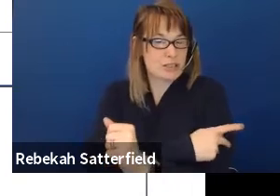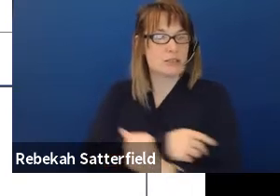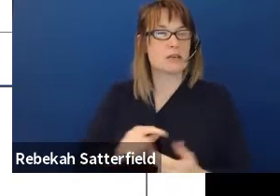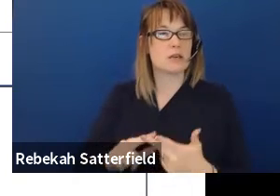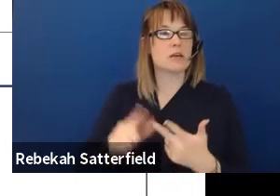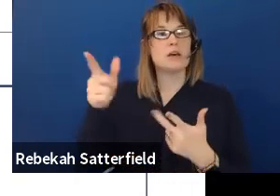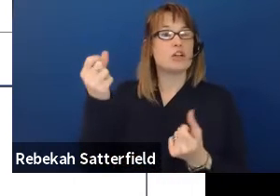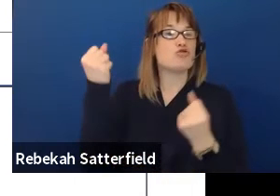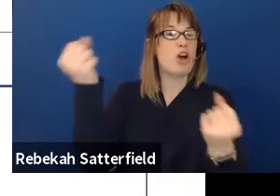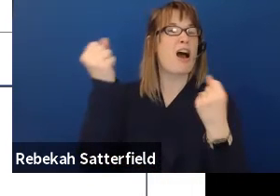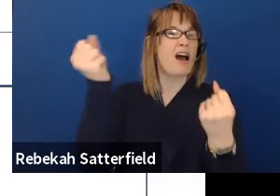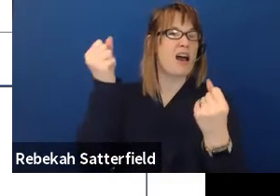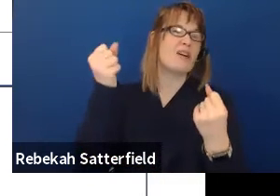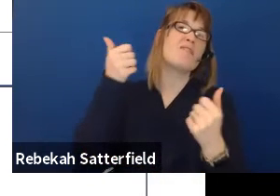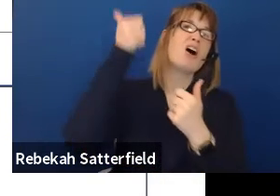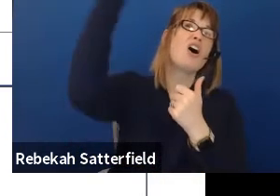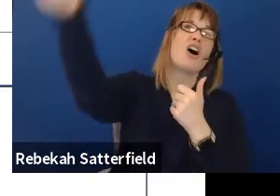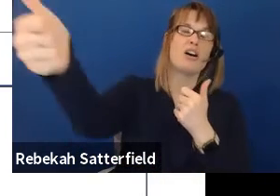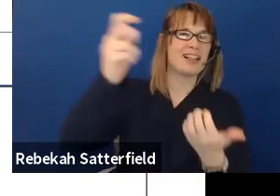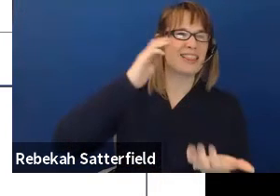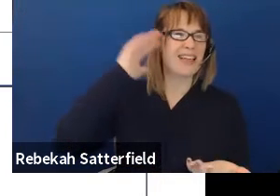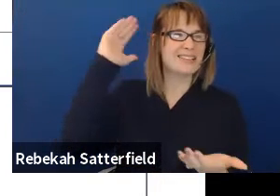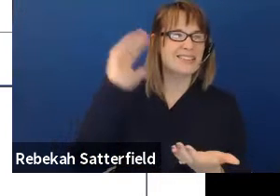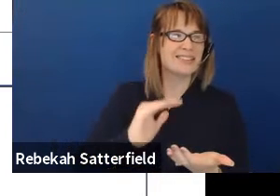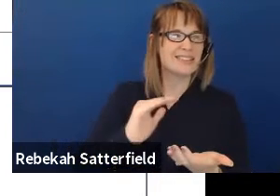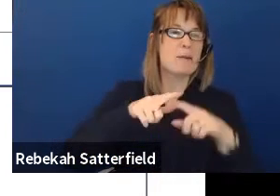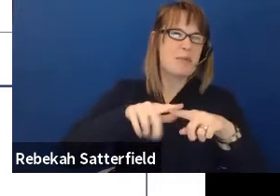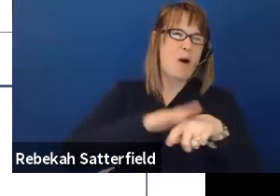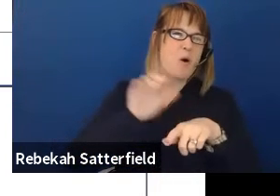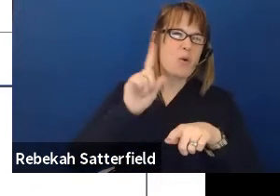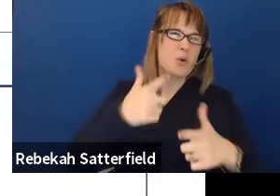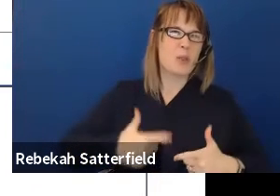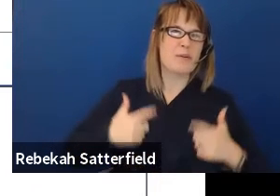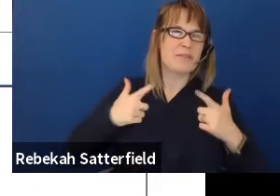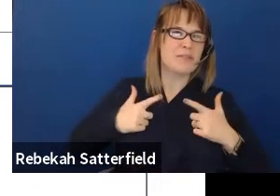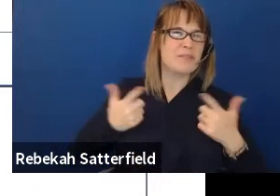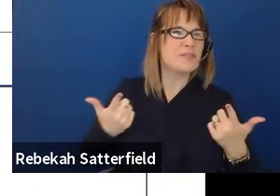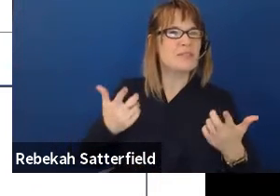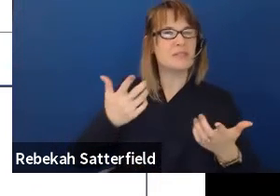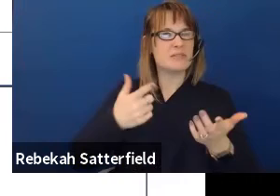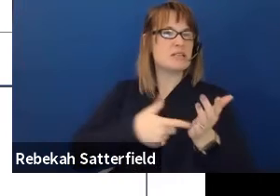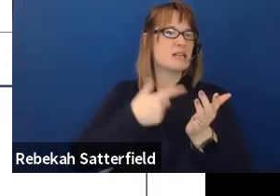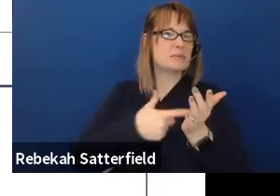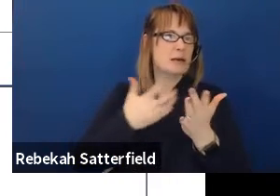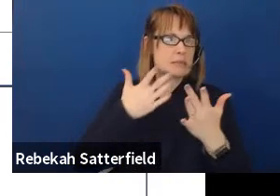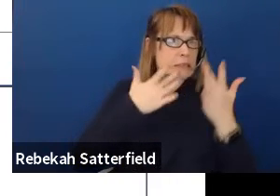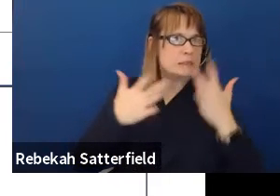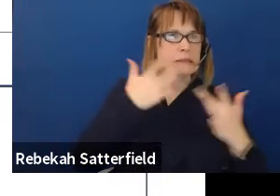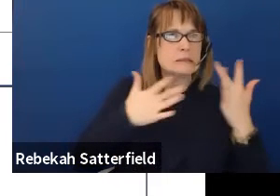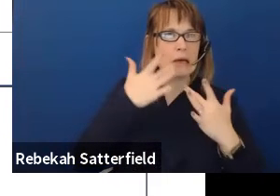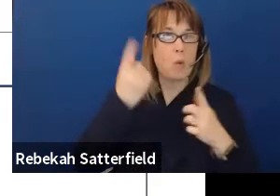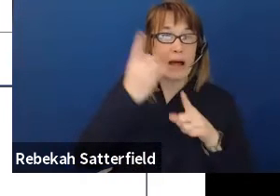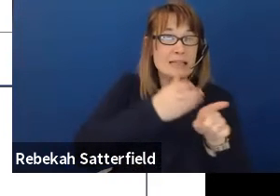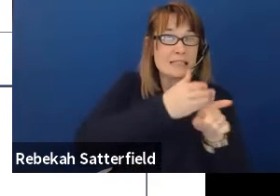long drive times. Obviously depending upon where you are in the country, there might be a shortage of a